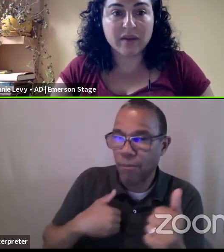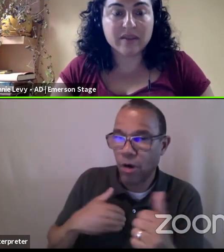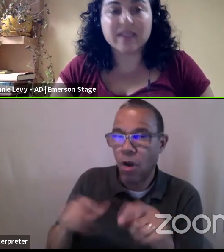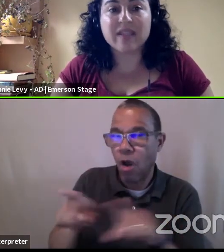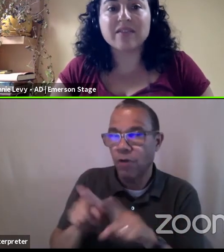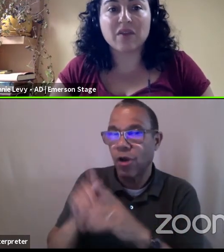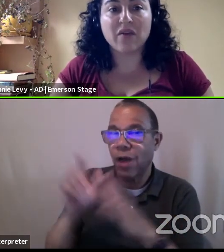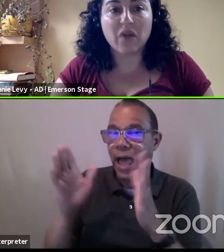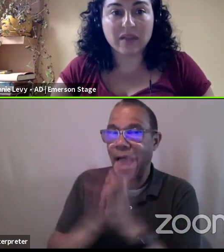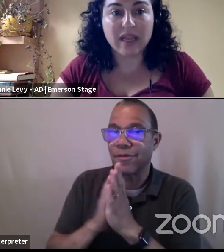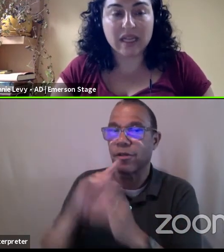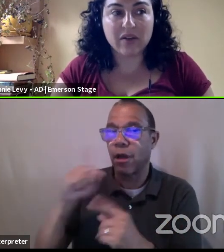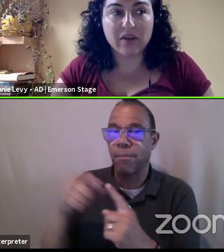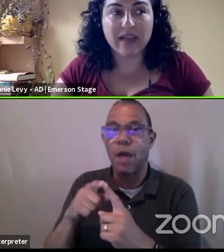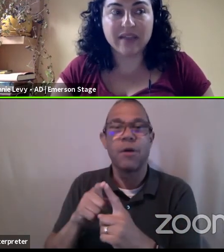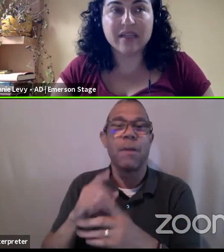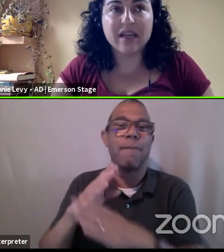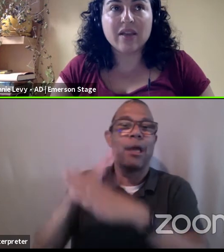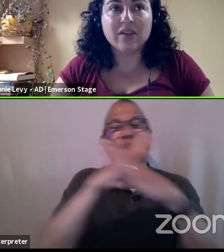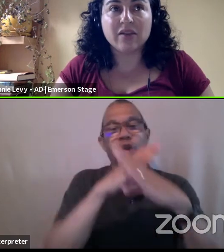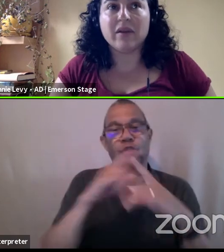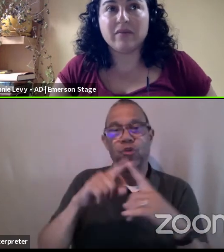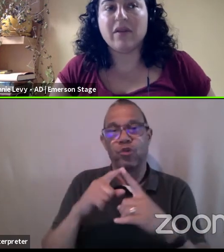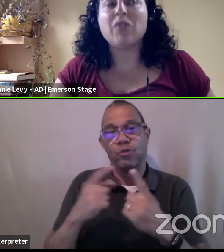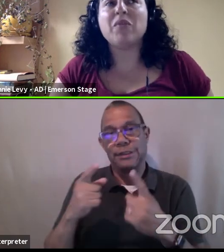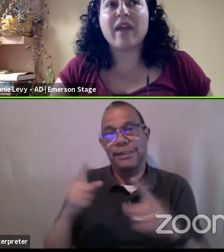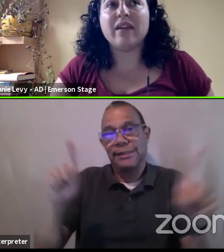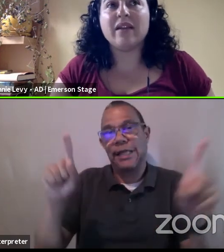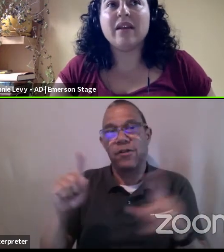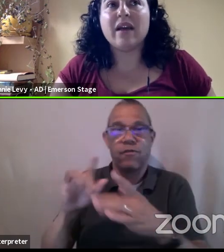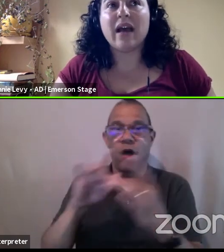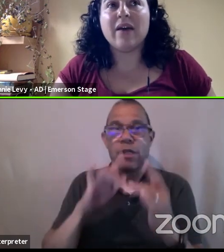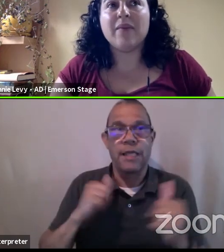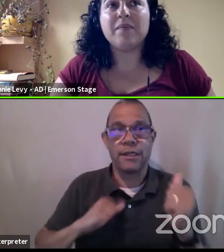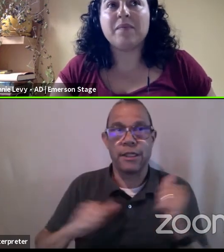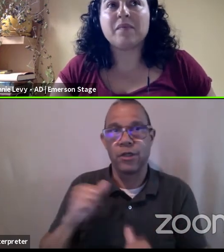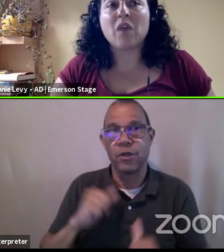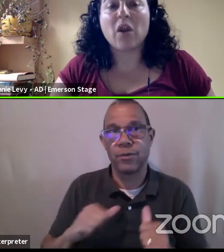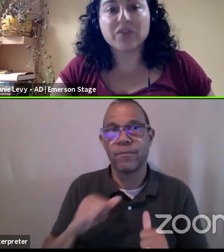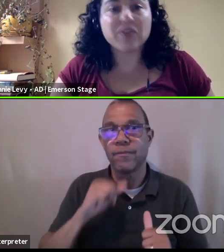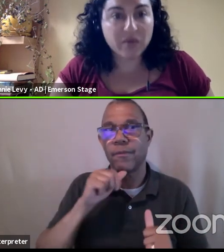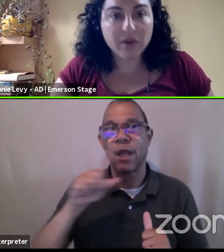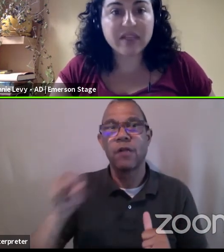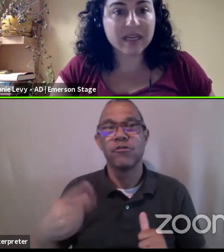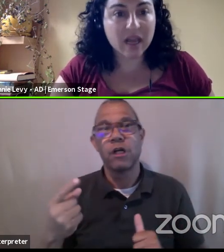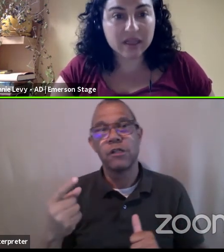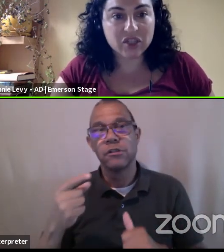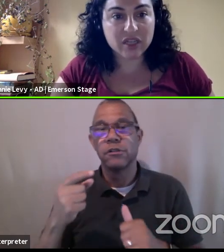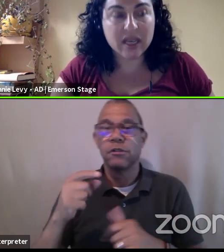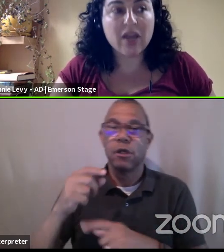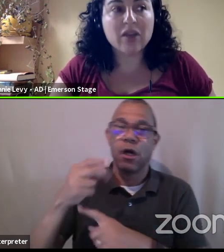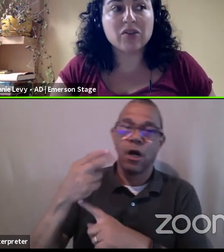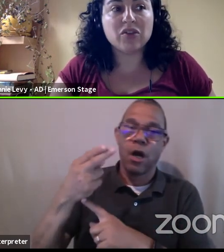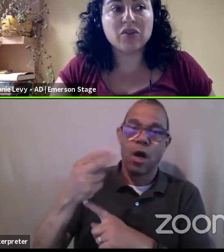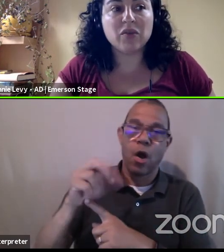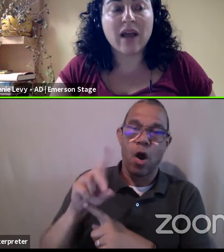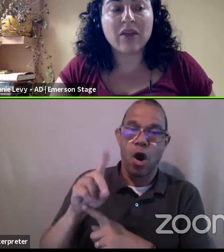success of online theater. And, you know, other than hardware, software, technology,